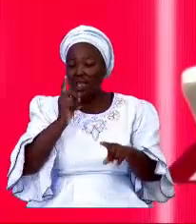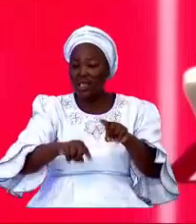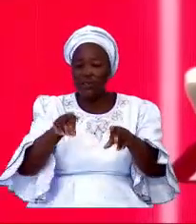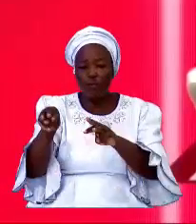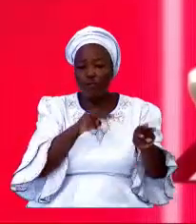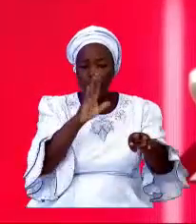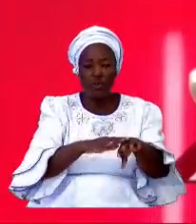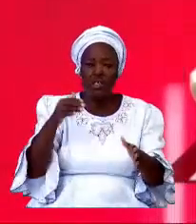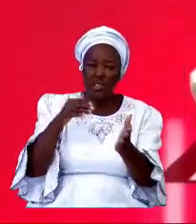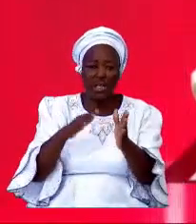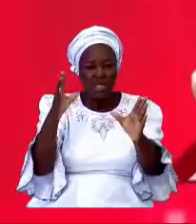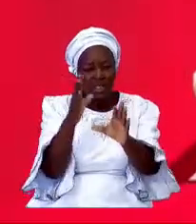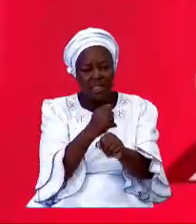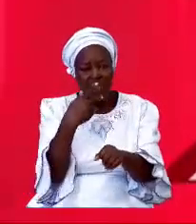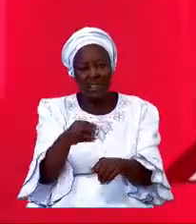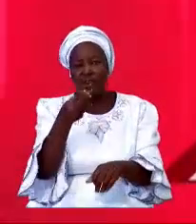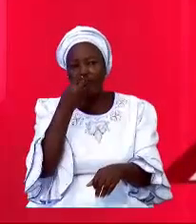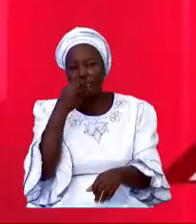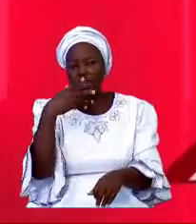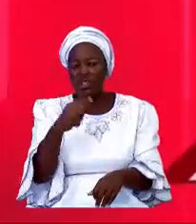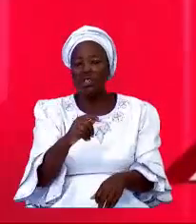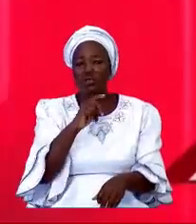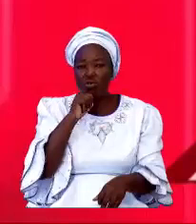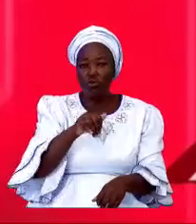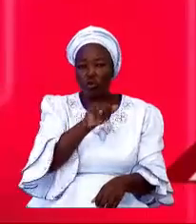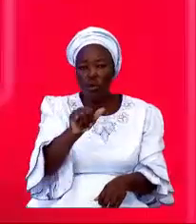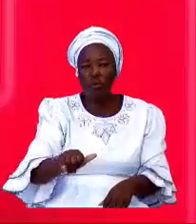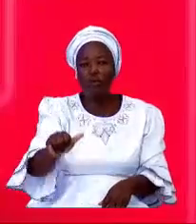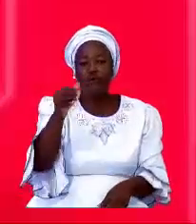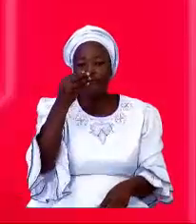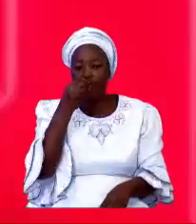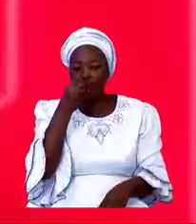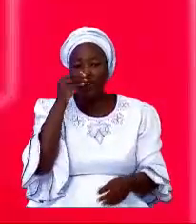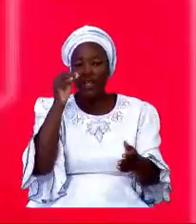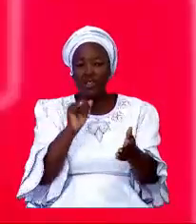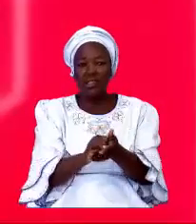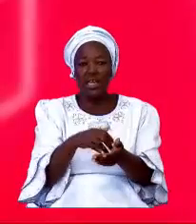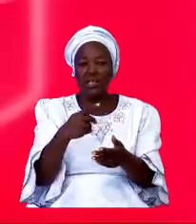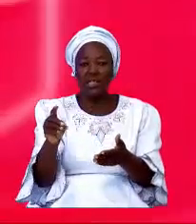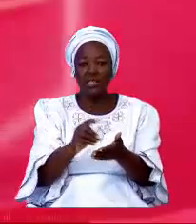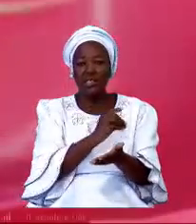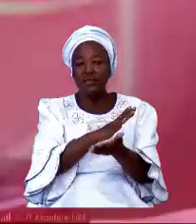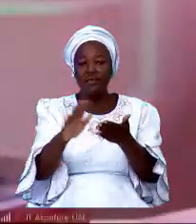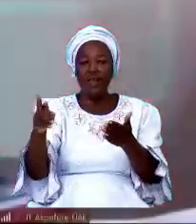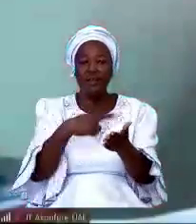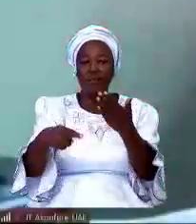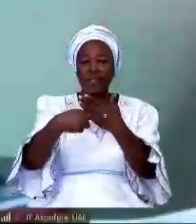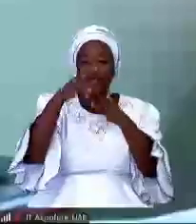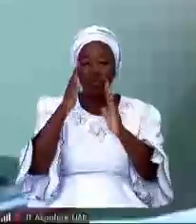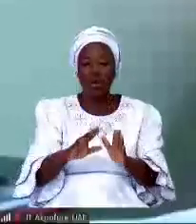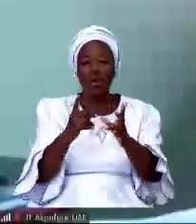you are tired, as if I cannot move on again, take the food. The uncommon